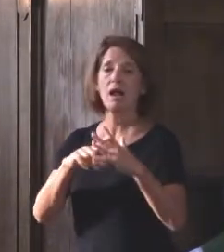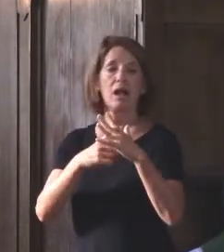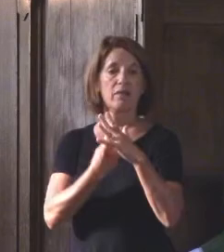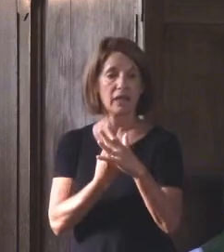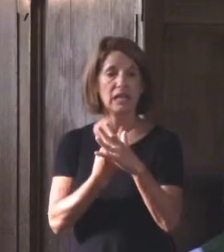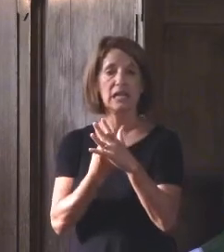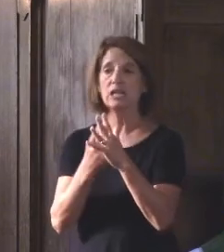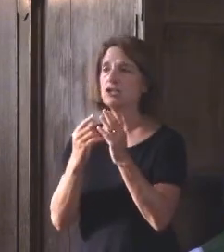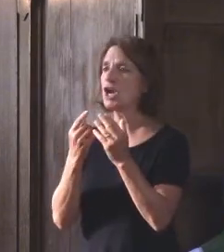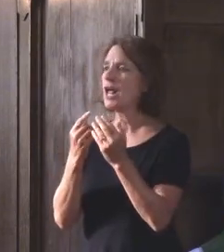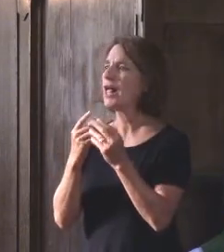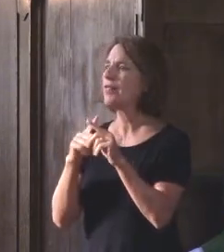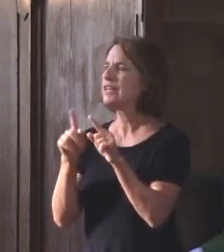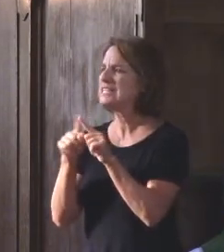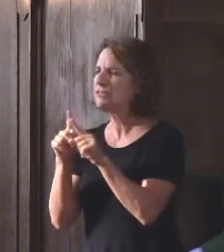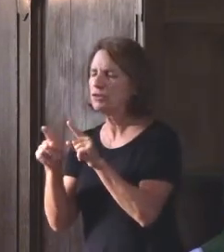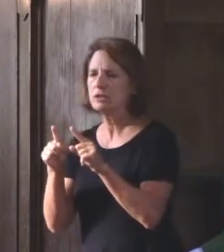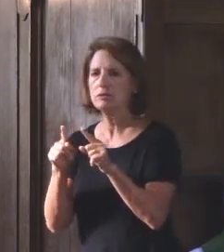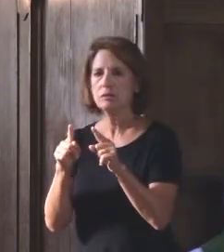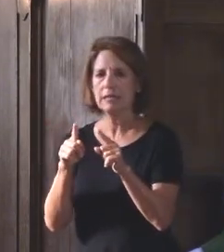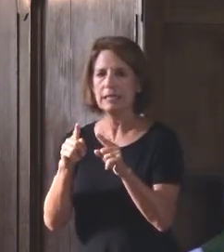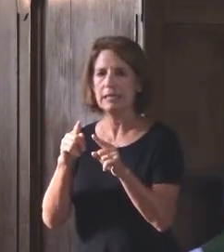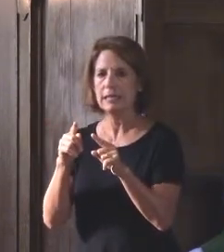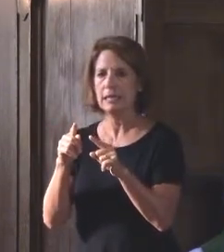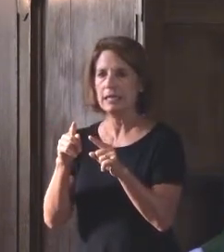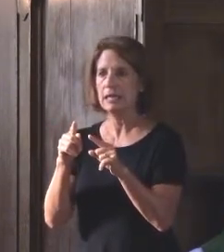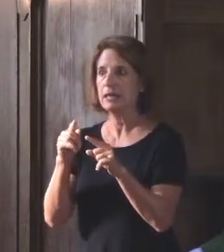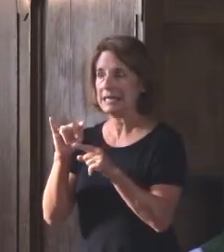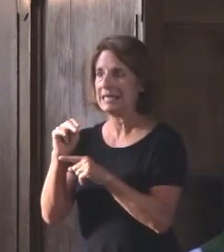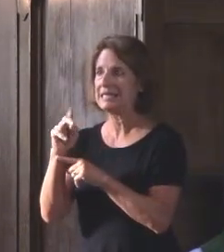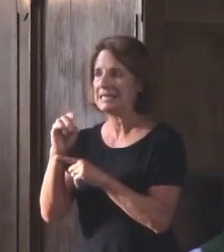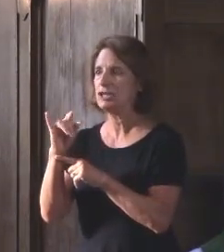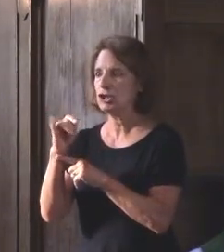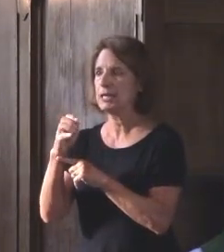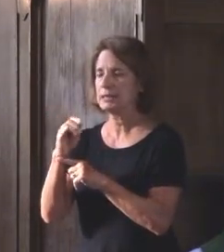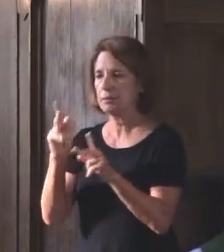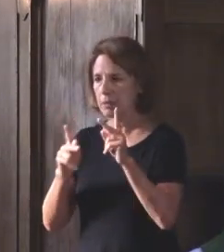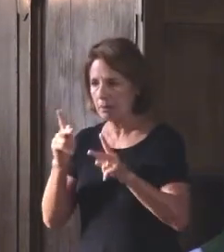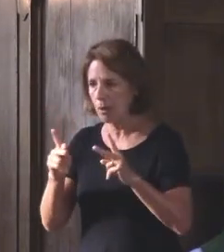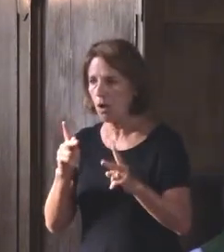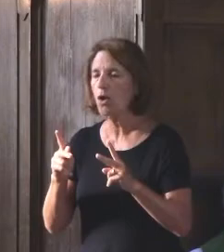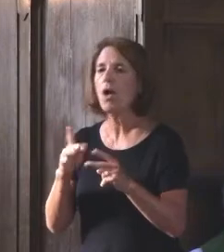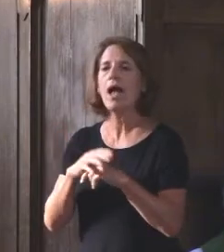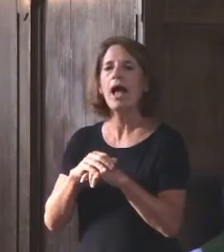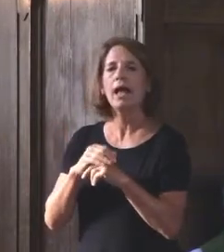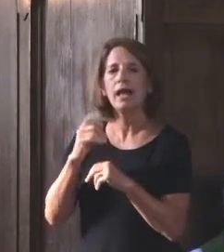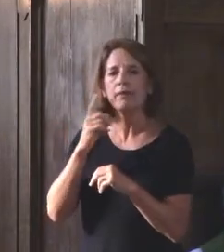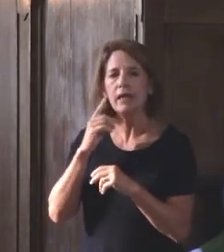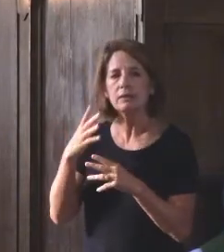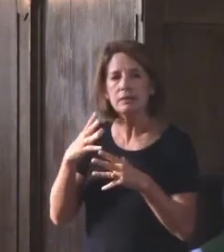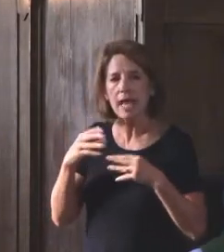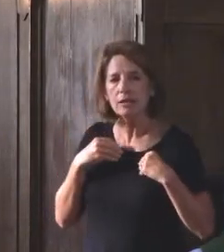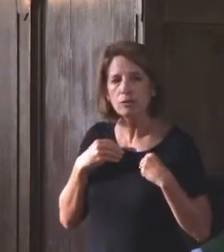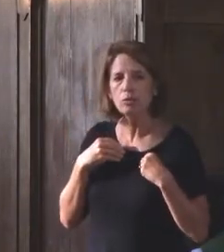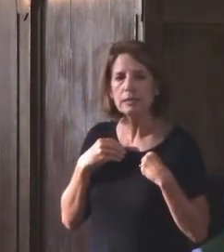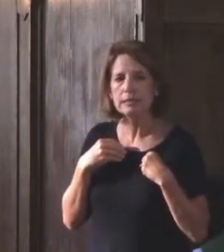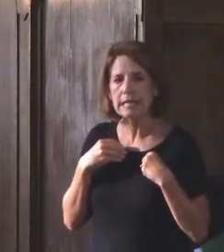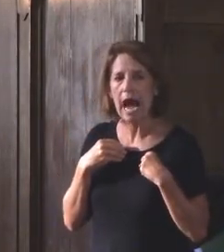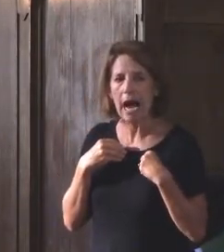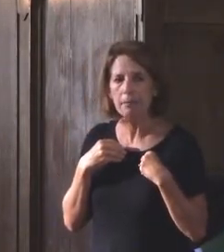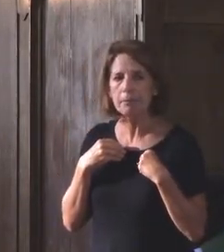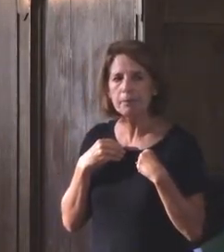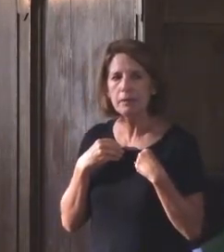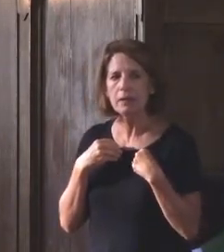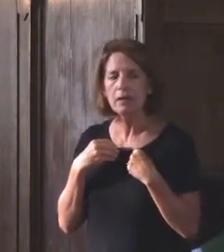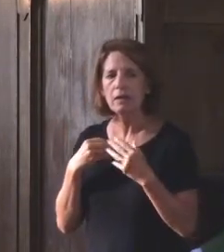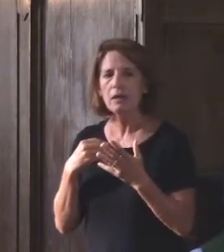the indigenous land they stand on. Over time, they decided to drop the creed, finding that it just wasn't as deeply